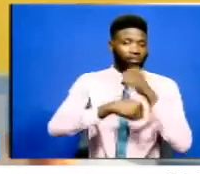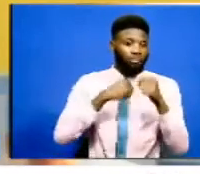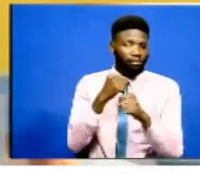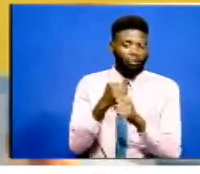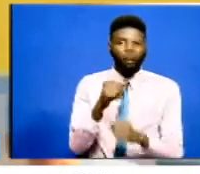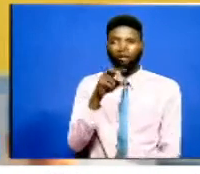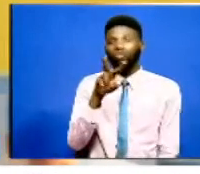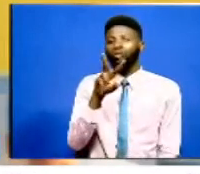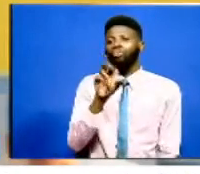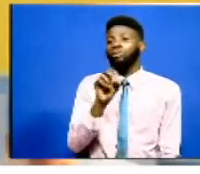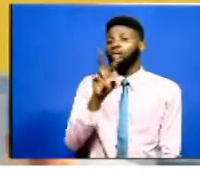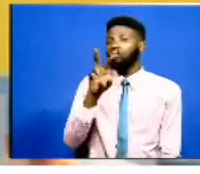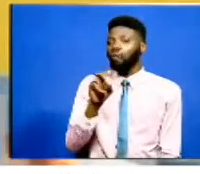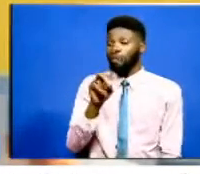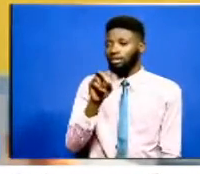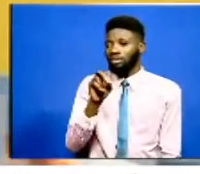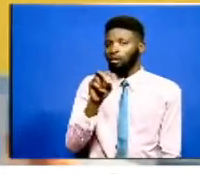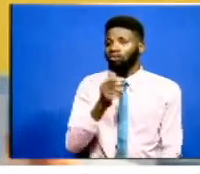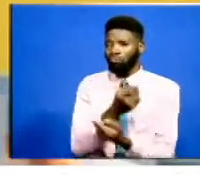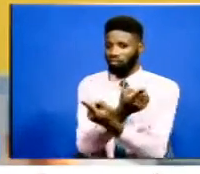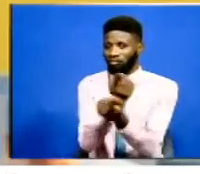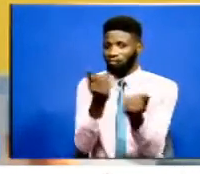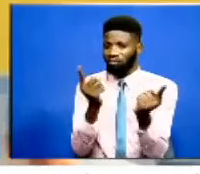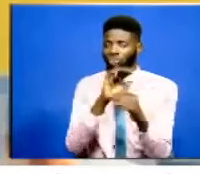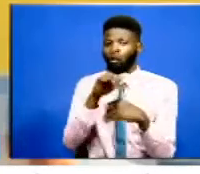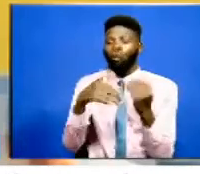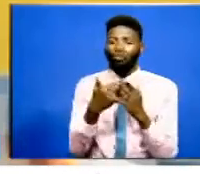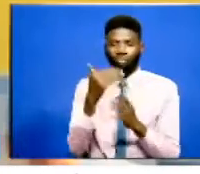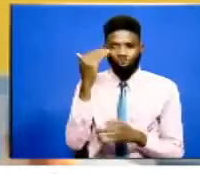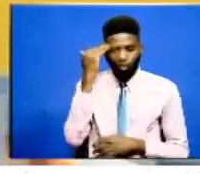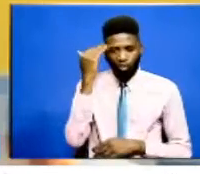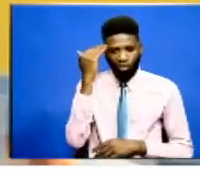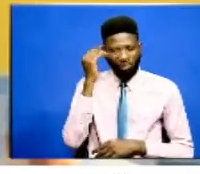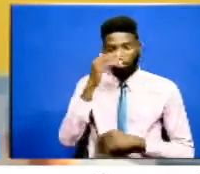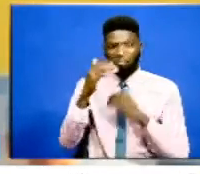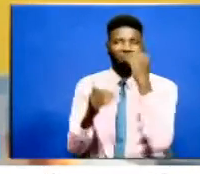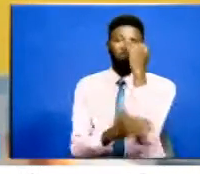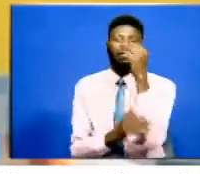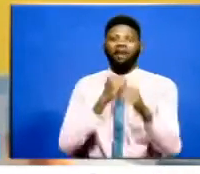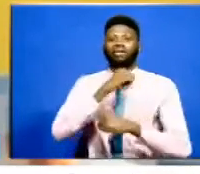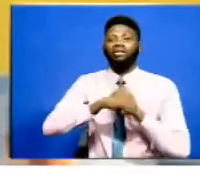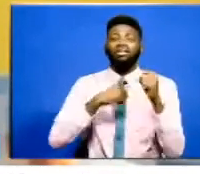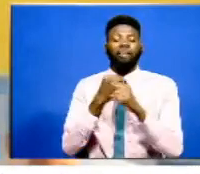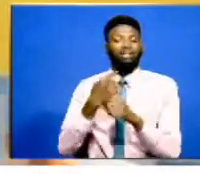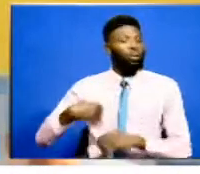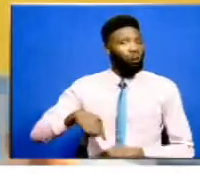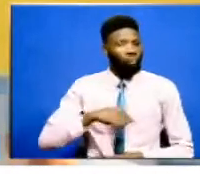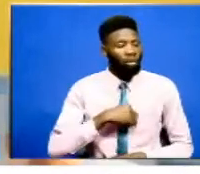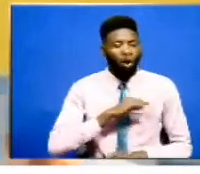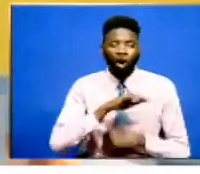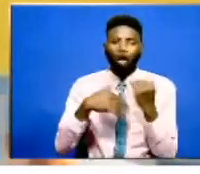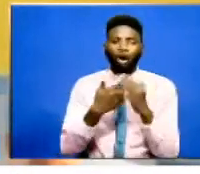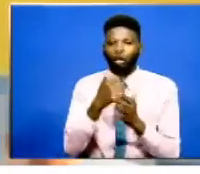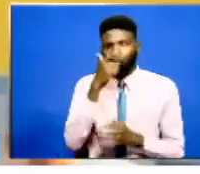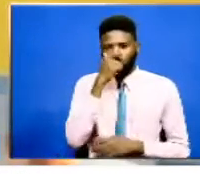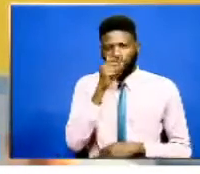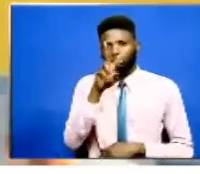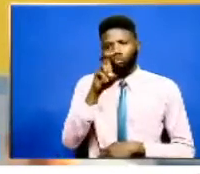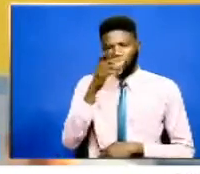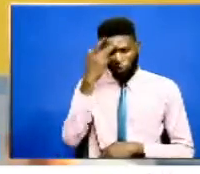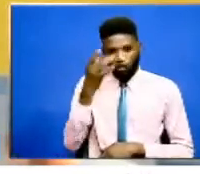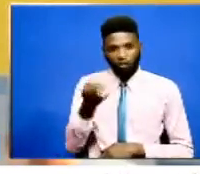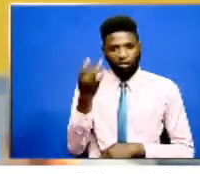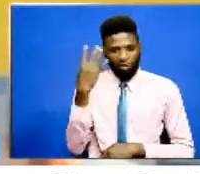terrible year. We could wish to forget. The COVID-19 pandemic has changed